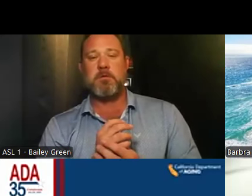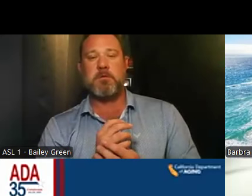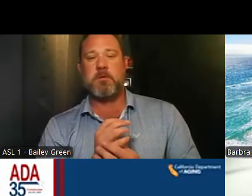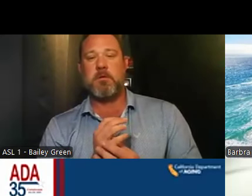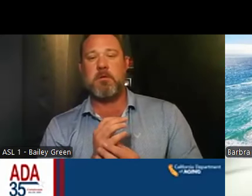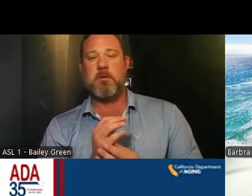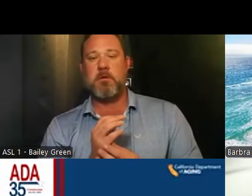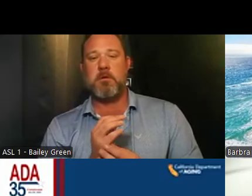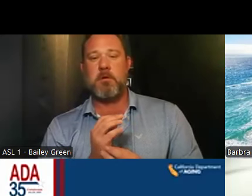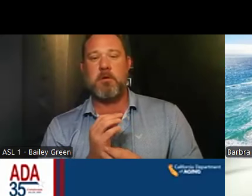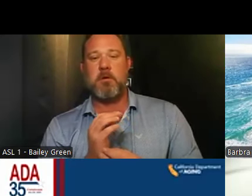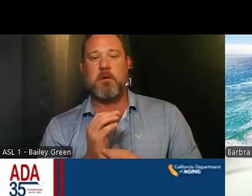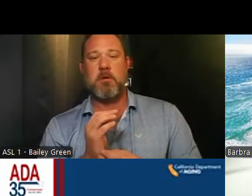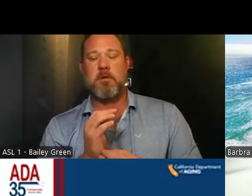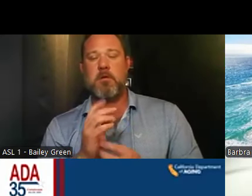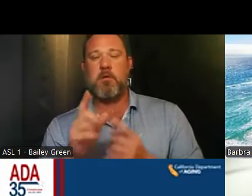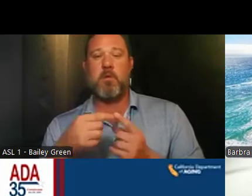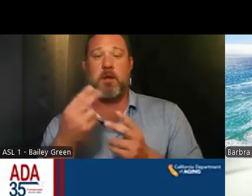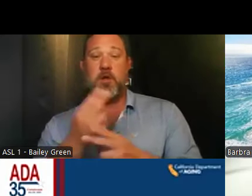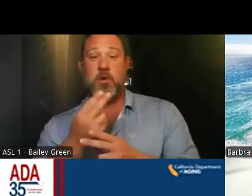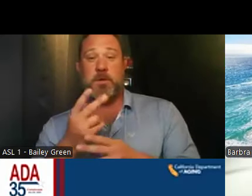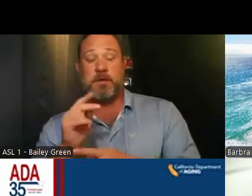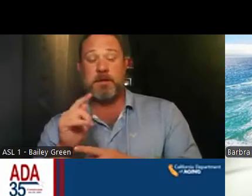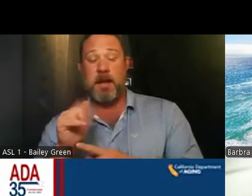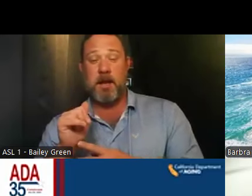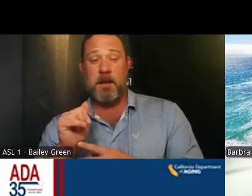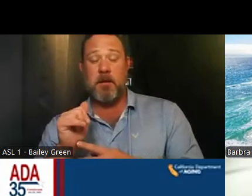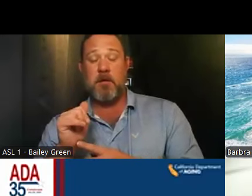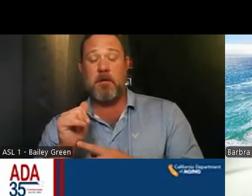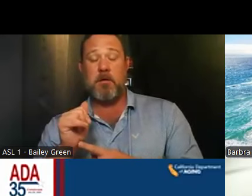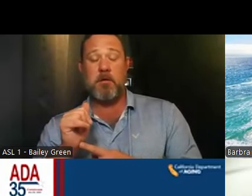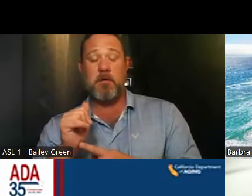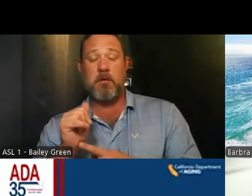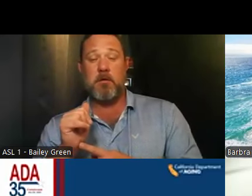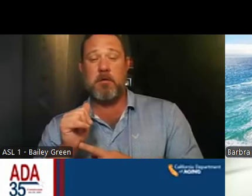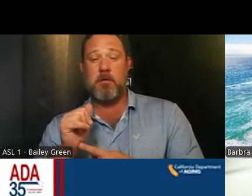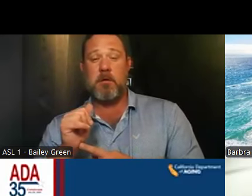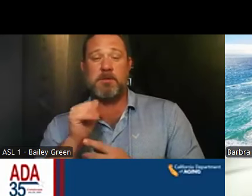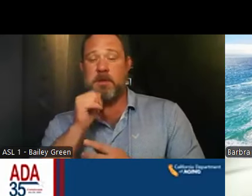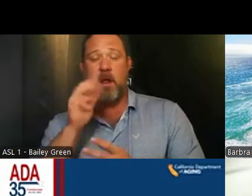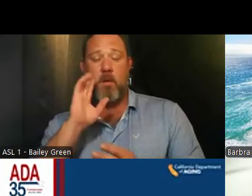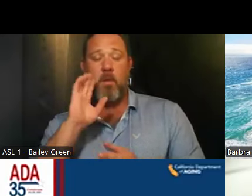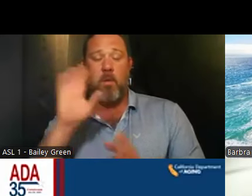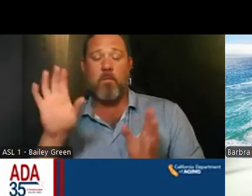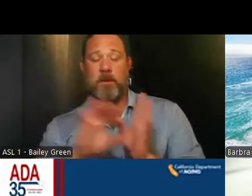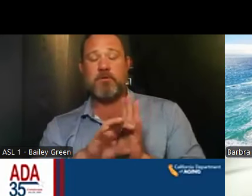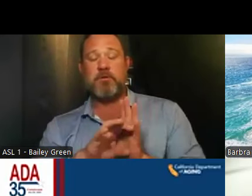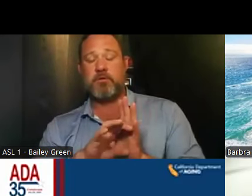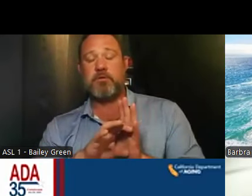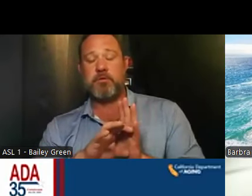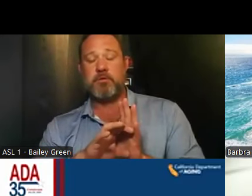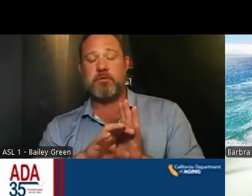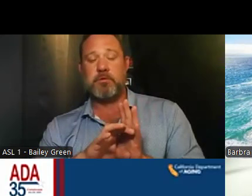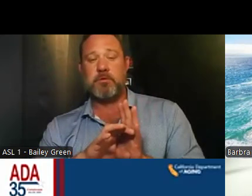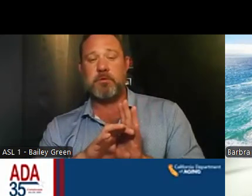registry, when using the data, it doesn't paint a comprehensive